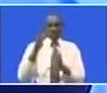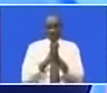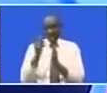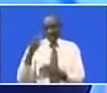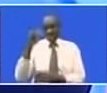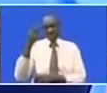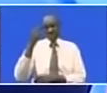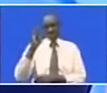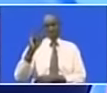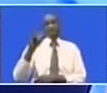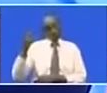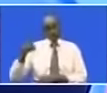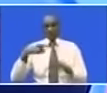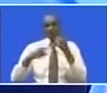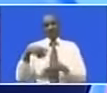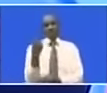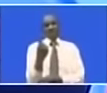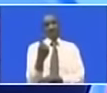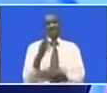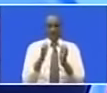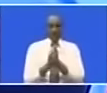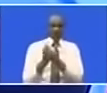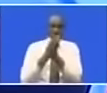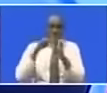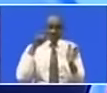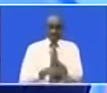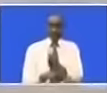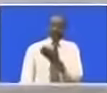the 21-kilometer race. Robinson Okenya reports.